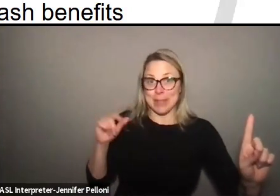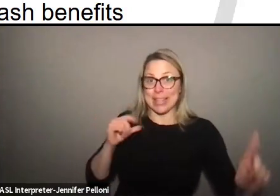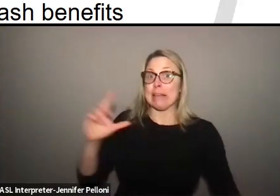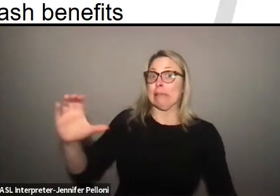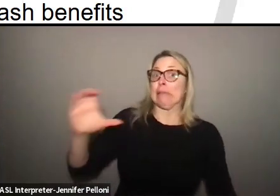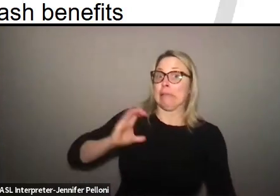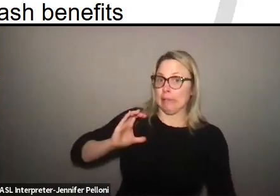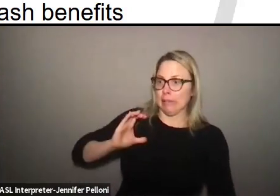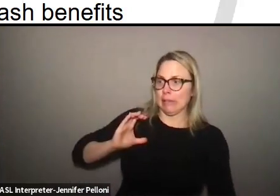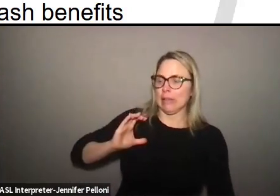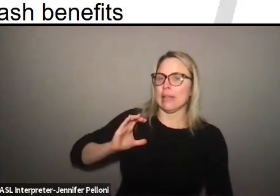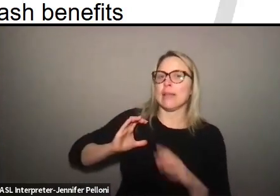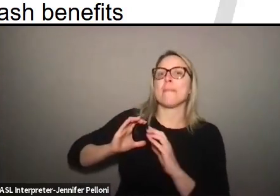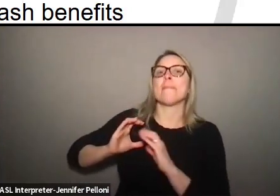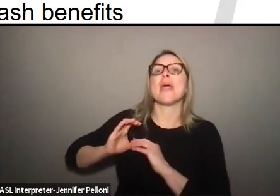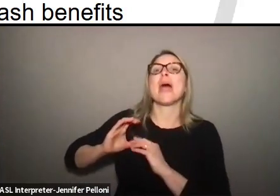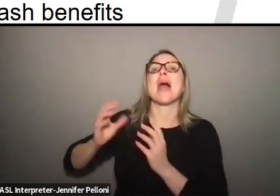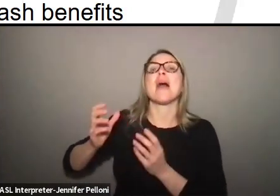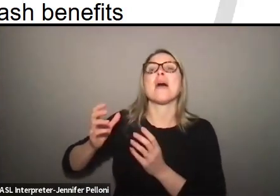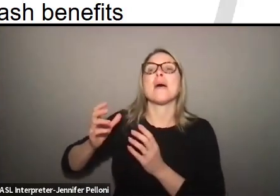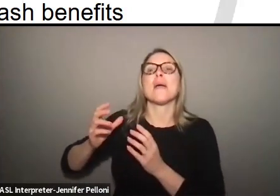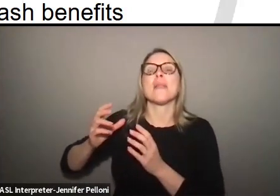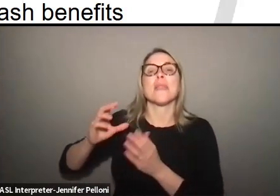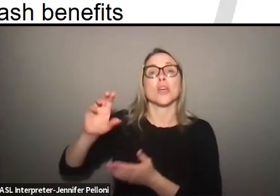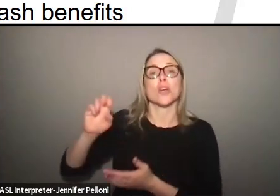person, a non-eligible